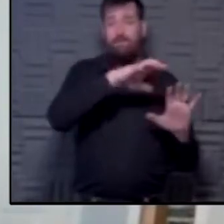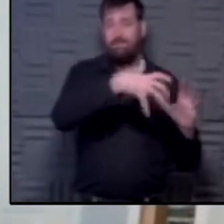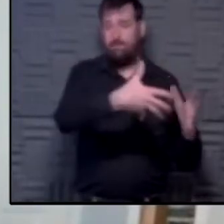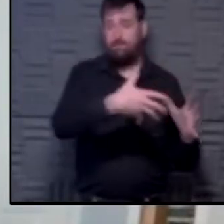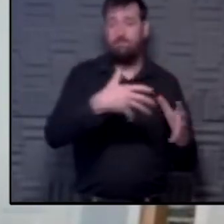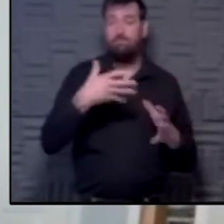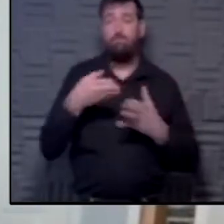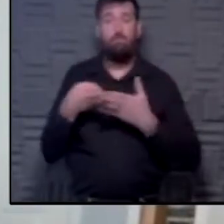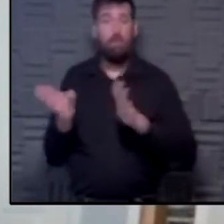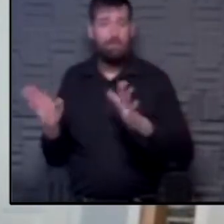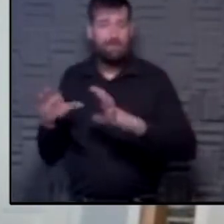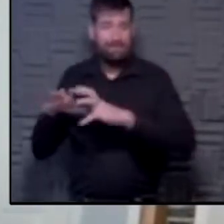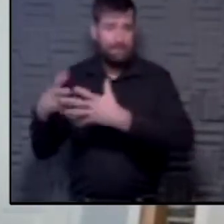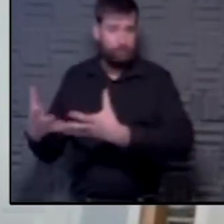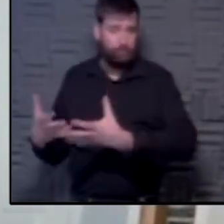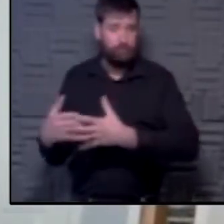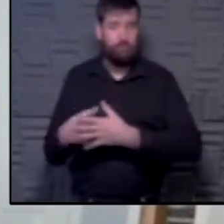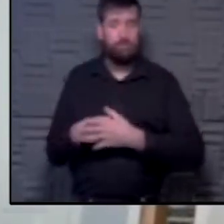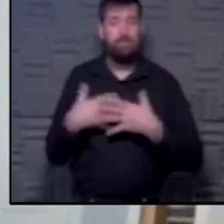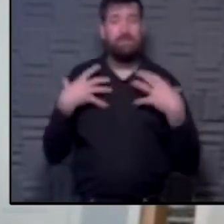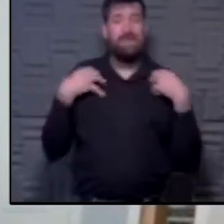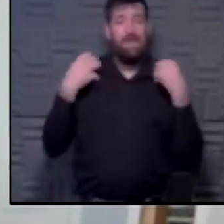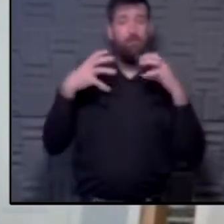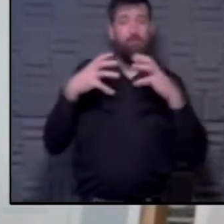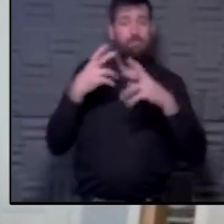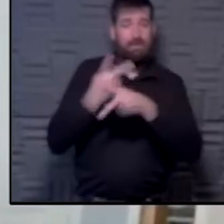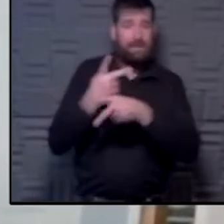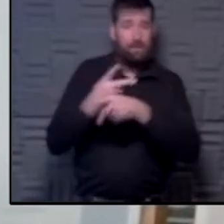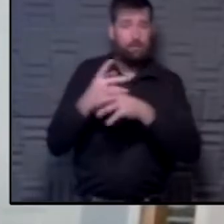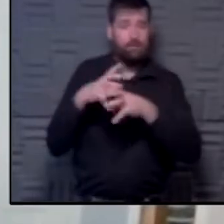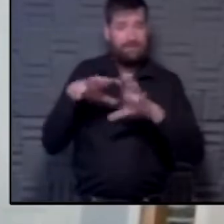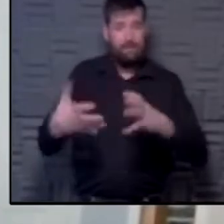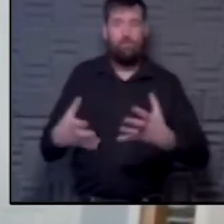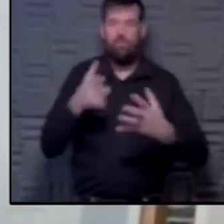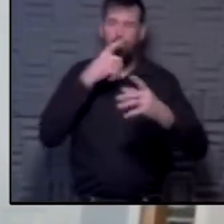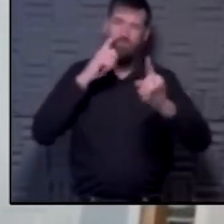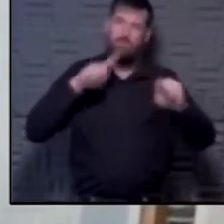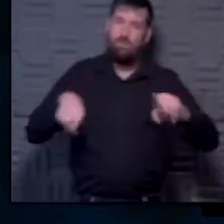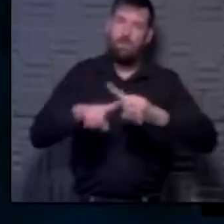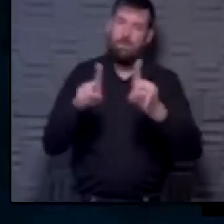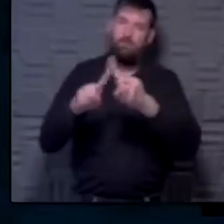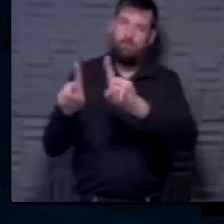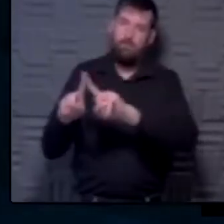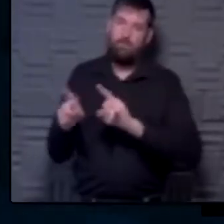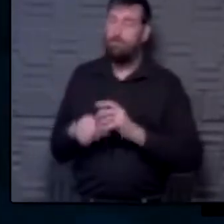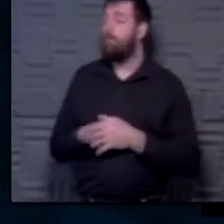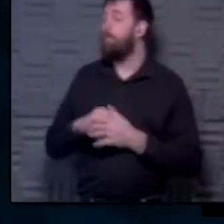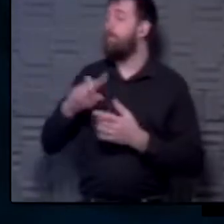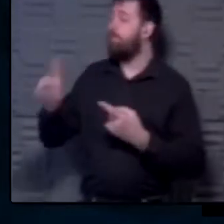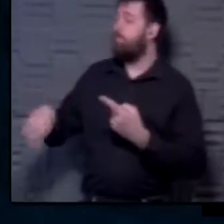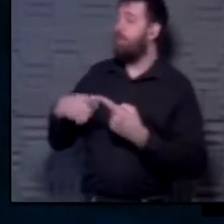public sector and the healthcare sector are going to respond to these questions differently. Once the equity issue